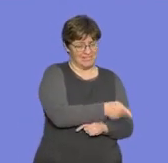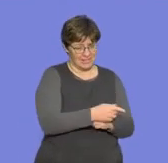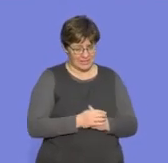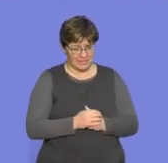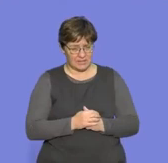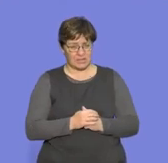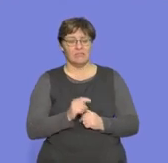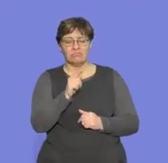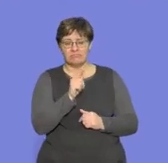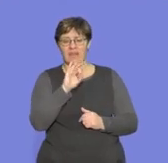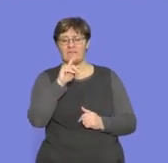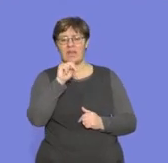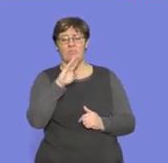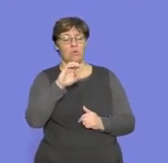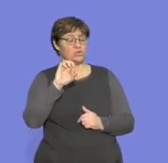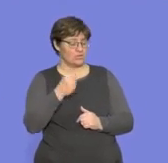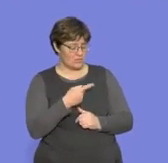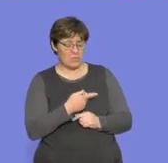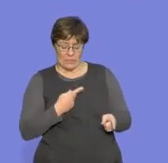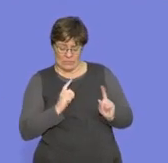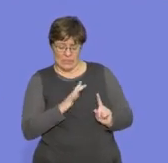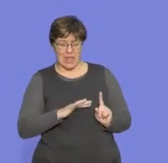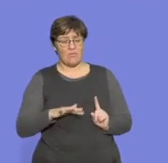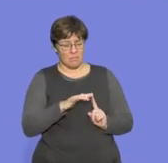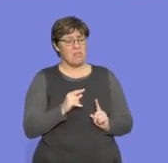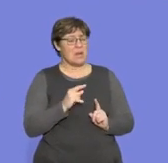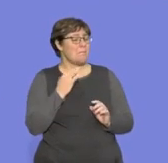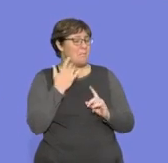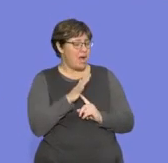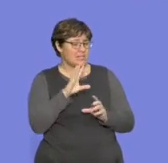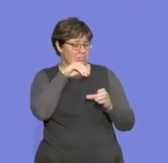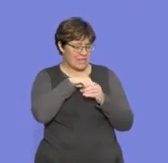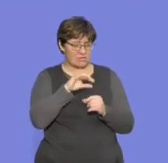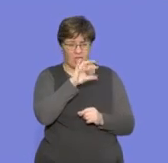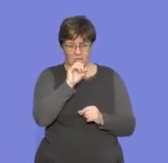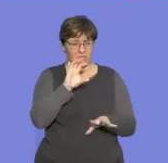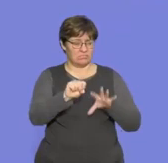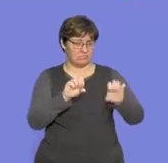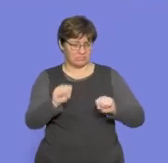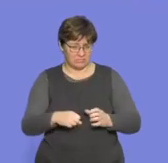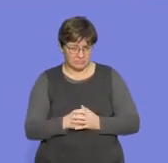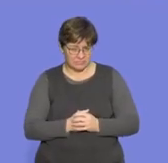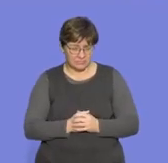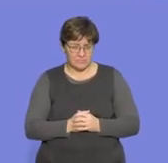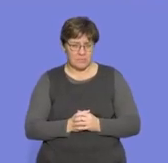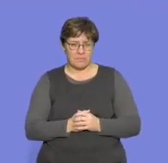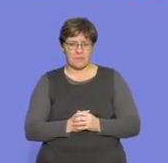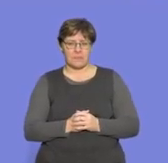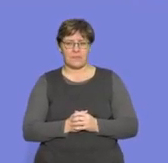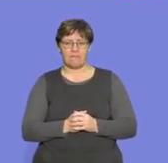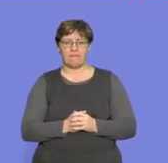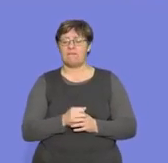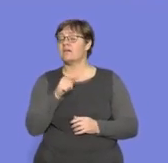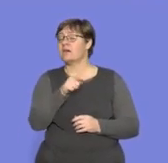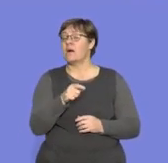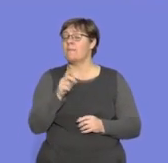has some of the most endemic plants found which in has South some of the Africa. most endemic plants And found in these South are Africa. often need to And be these are cared for and often conserved because need of to